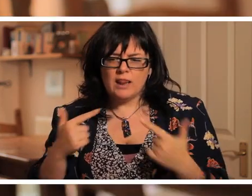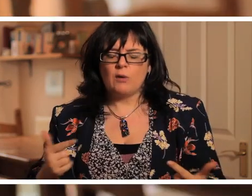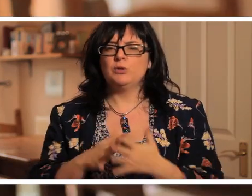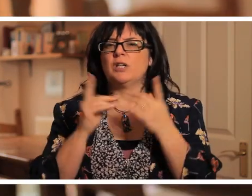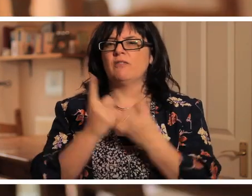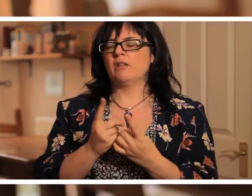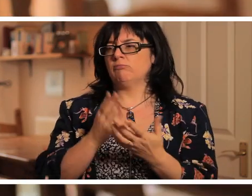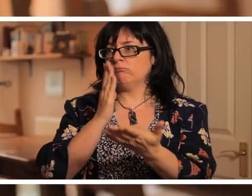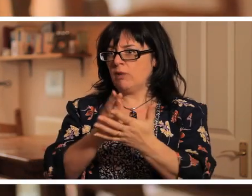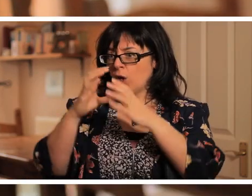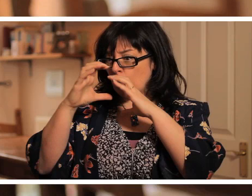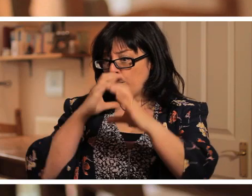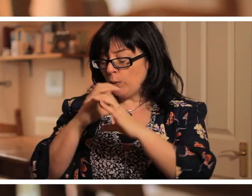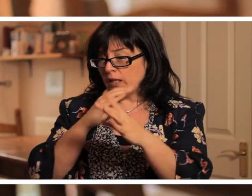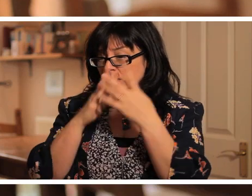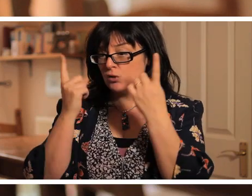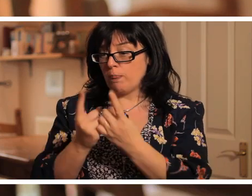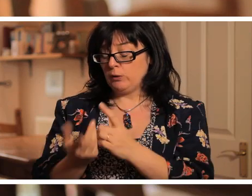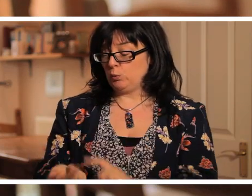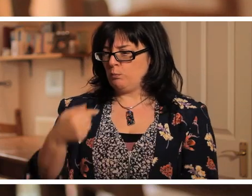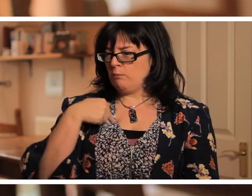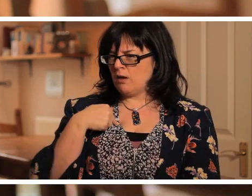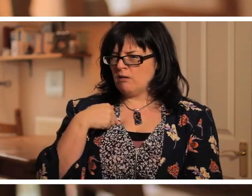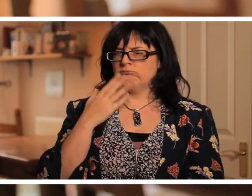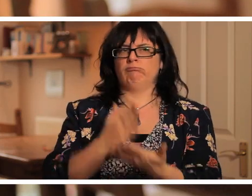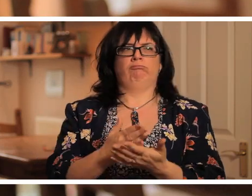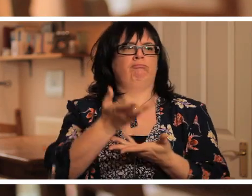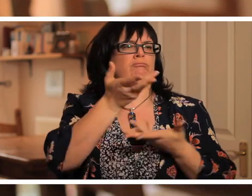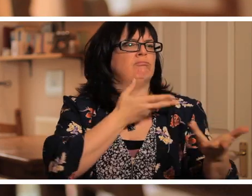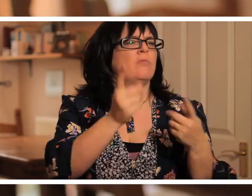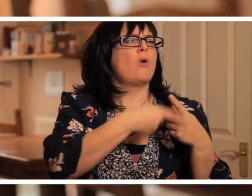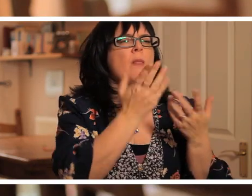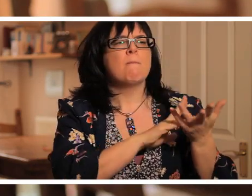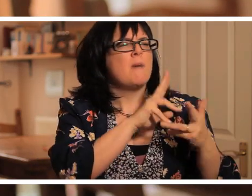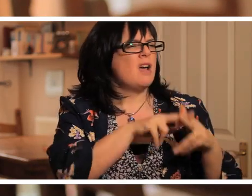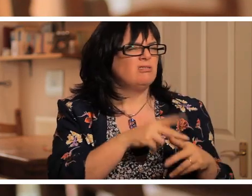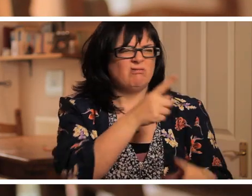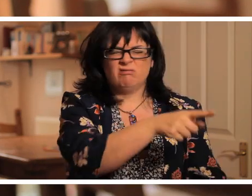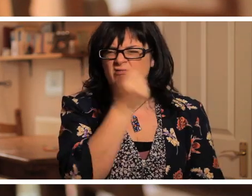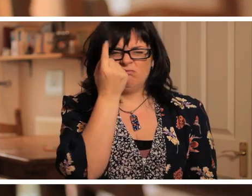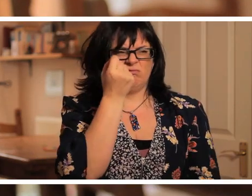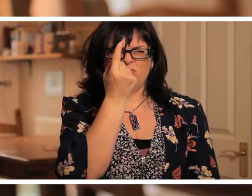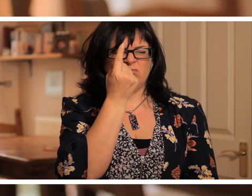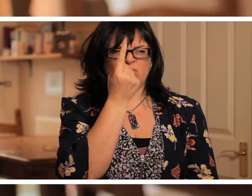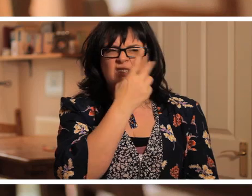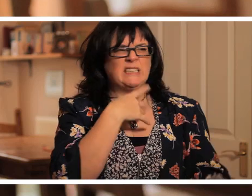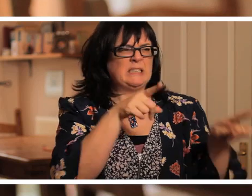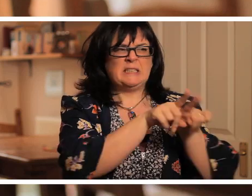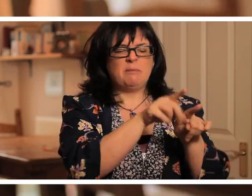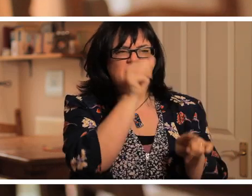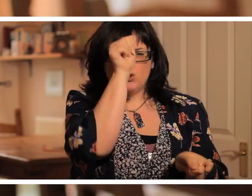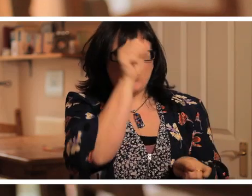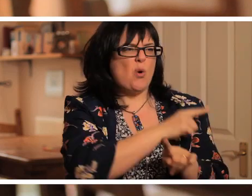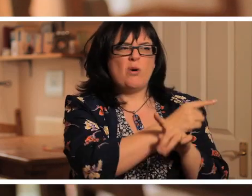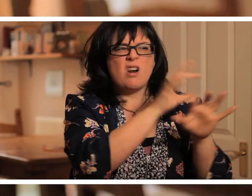body language were all communicating something. I discussed this with other mothers and fathers and realised that they hadn't made